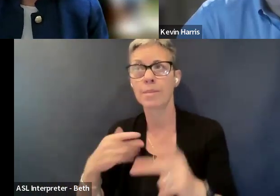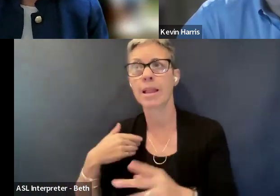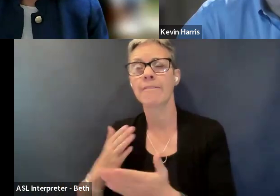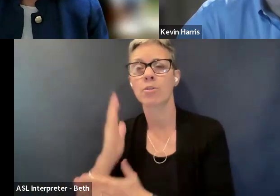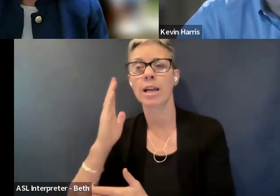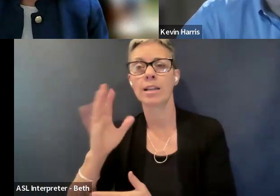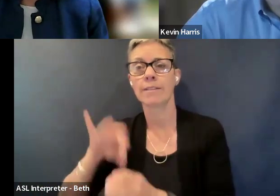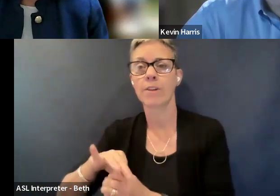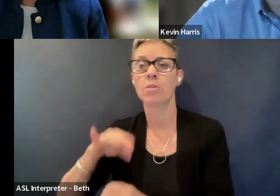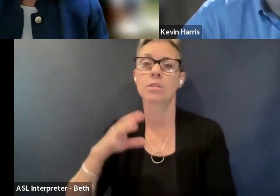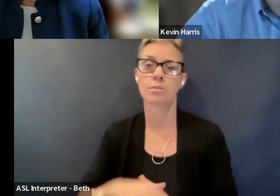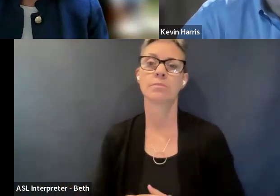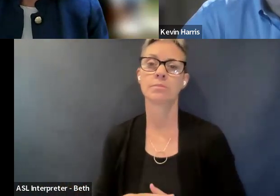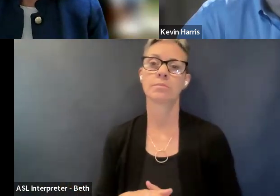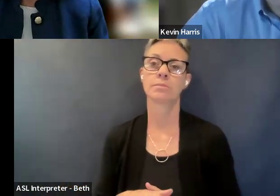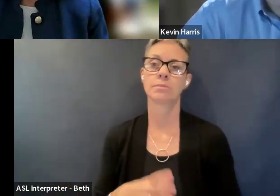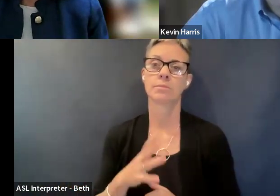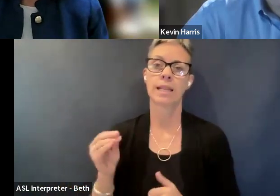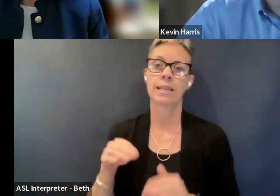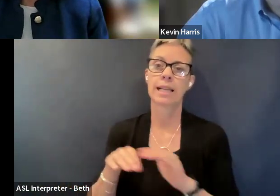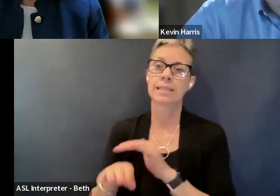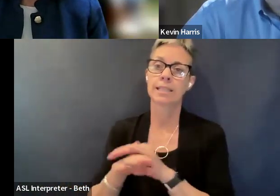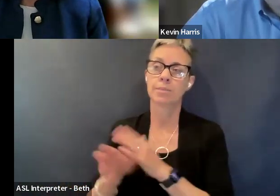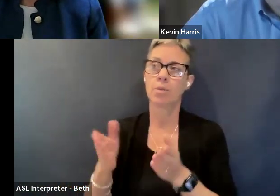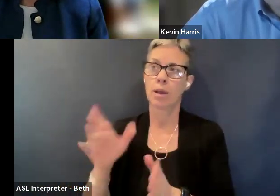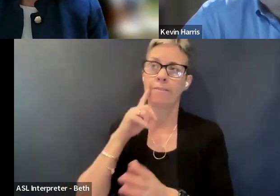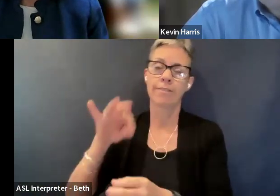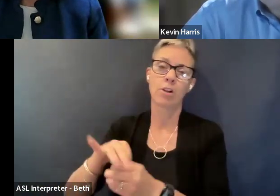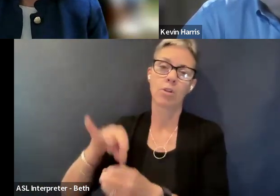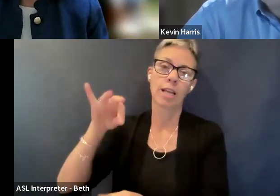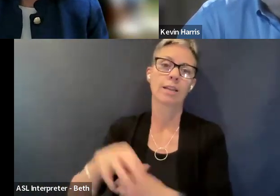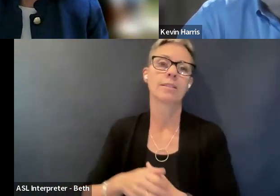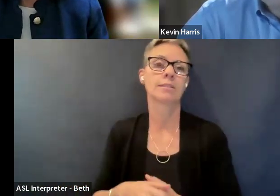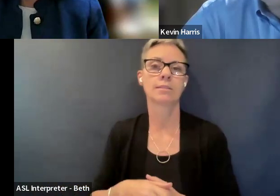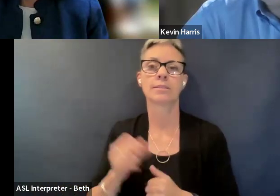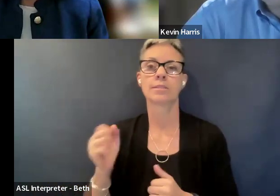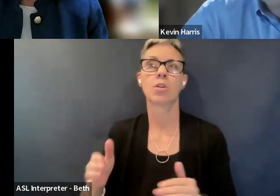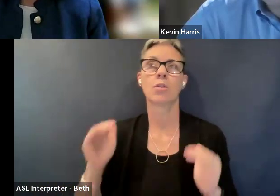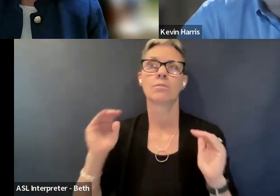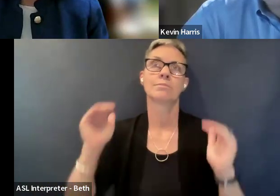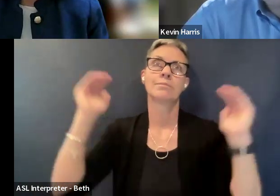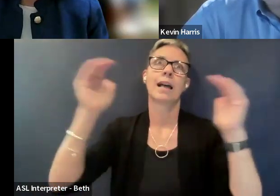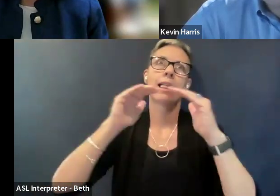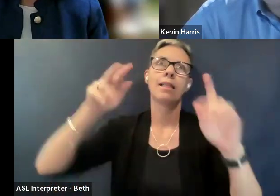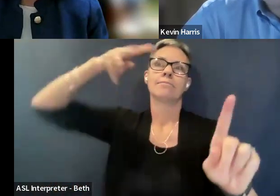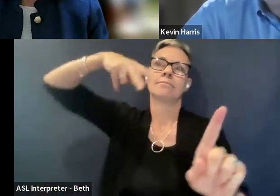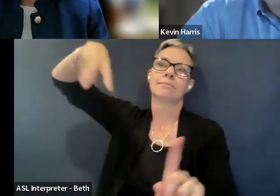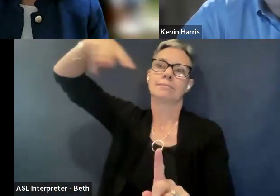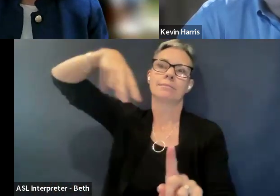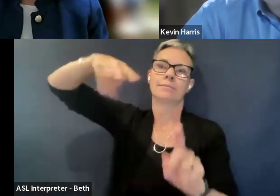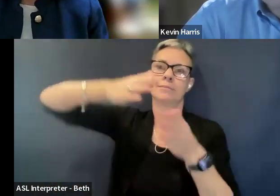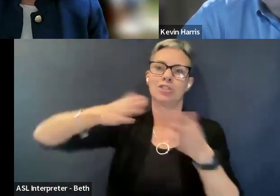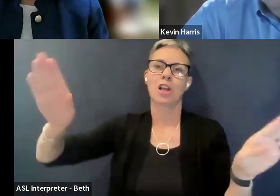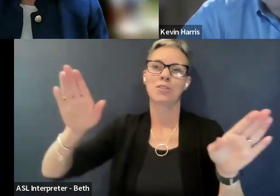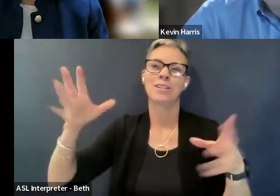accessible polling place or accessible way to vote. So a high level overview of that one. Apologize, I know we're running out of